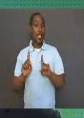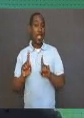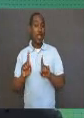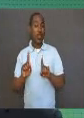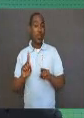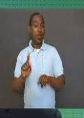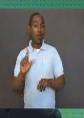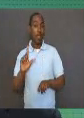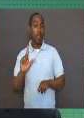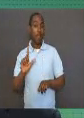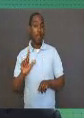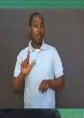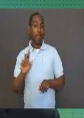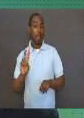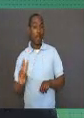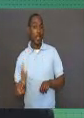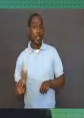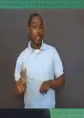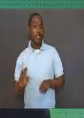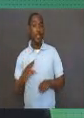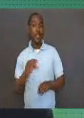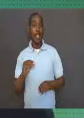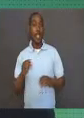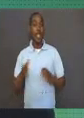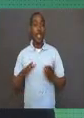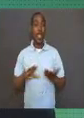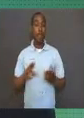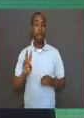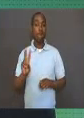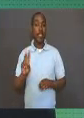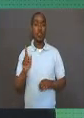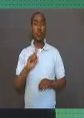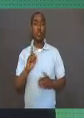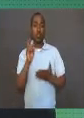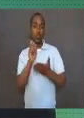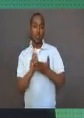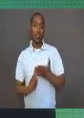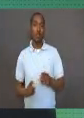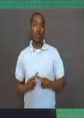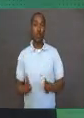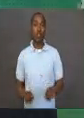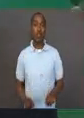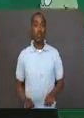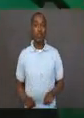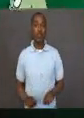live vaccine and a dead vaccine.